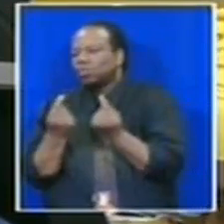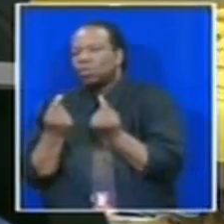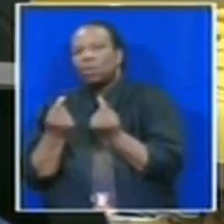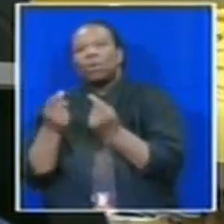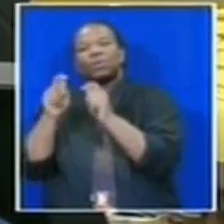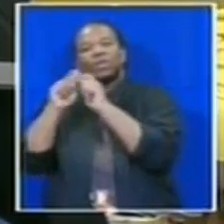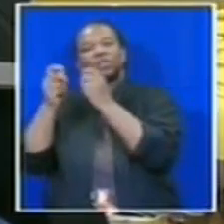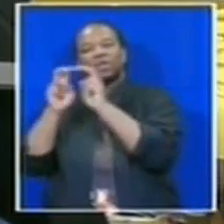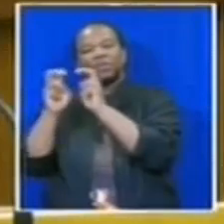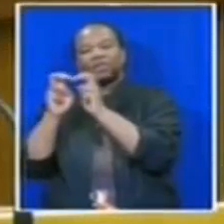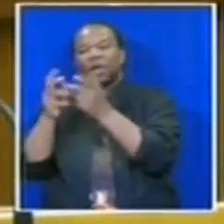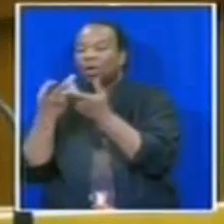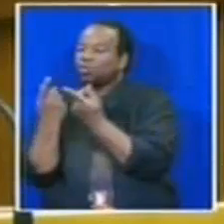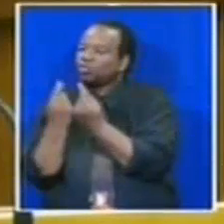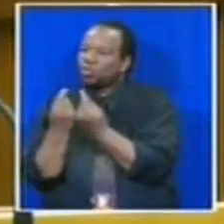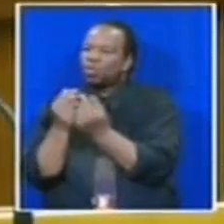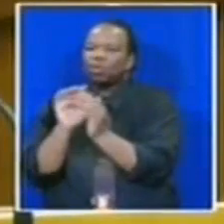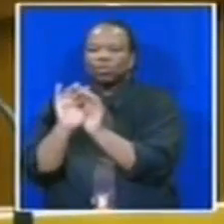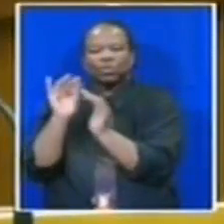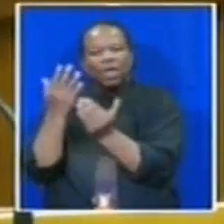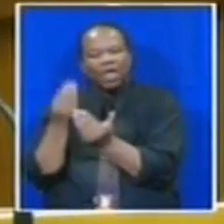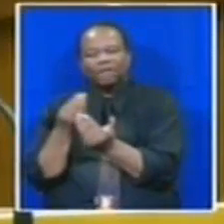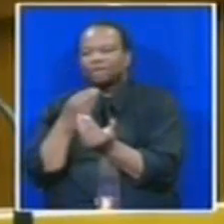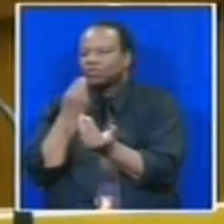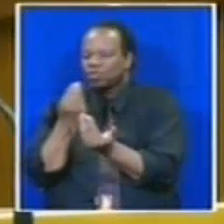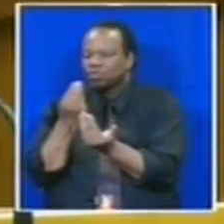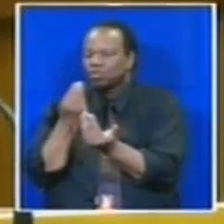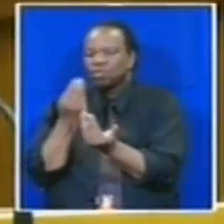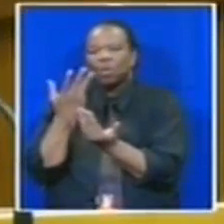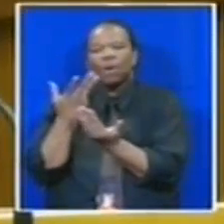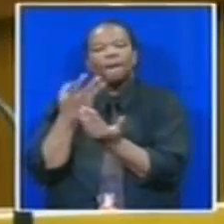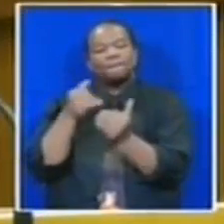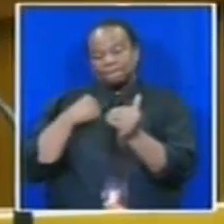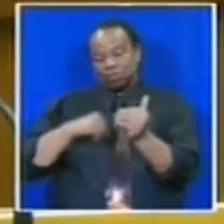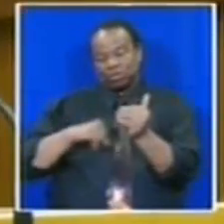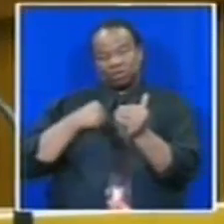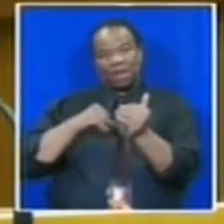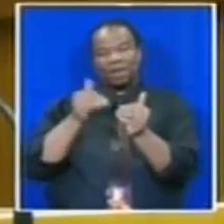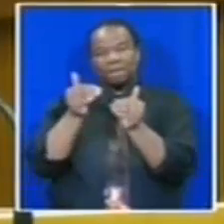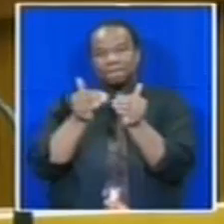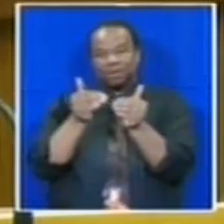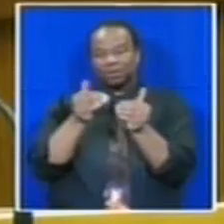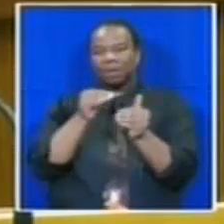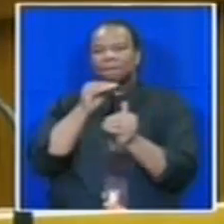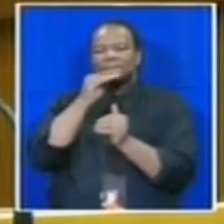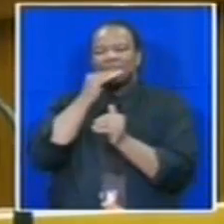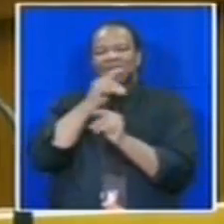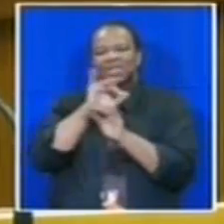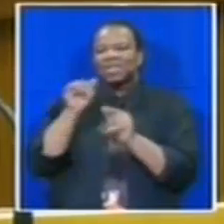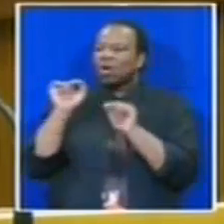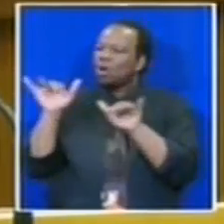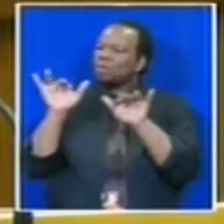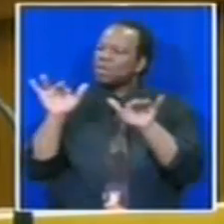data portal today called Municipal Money. In other words, the whole of South Africa can get whatever information they